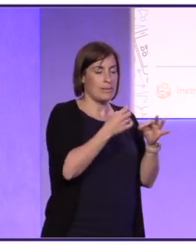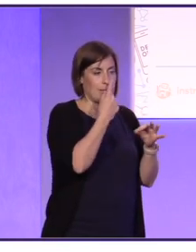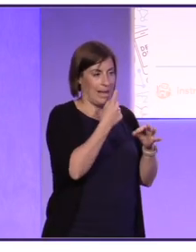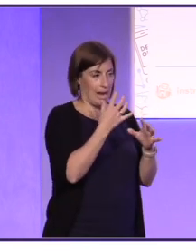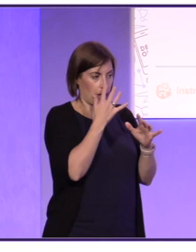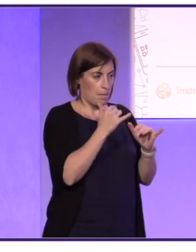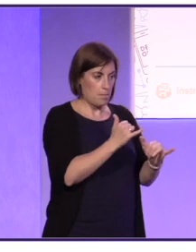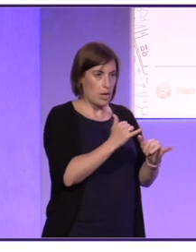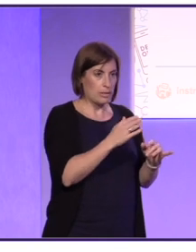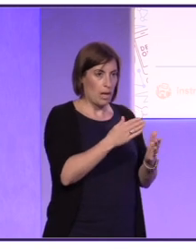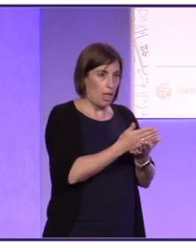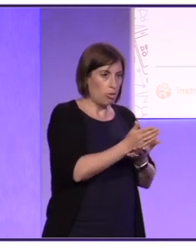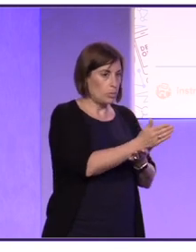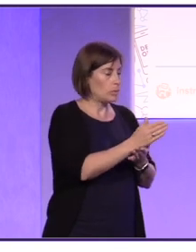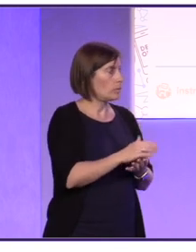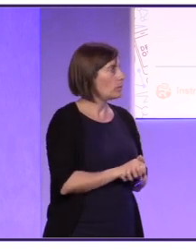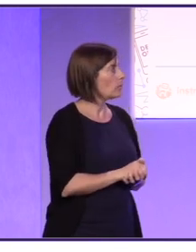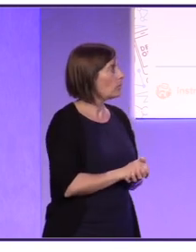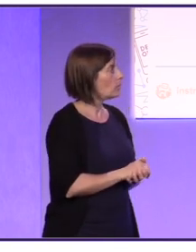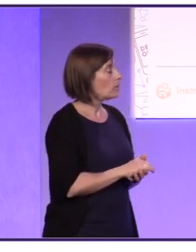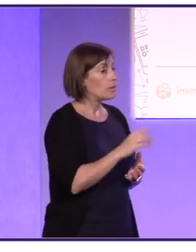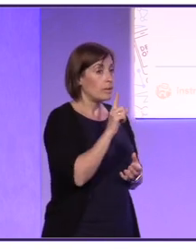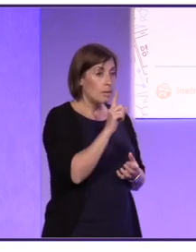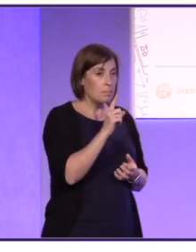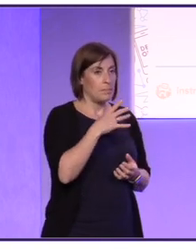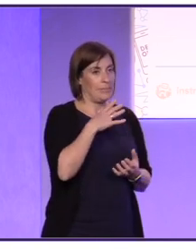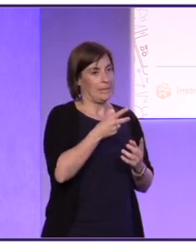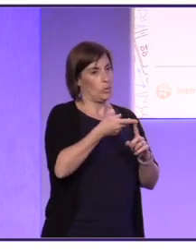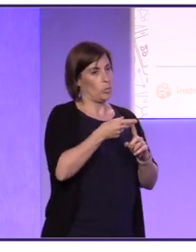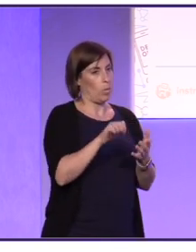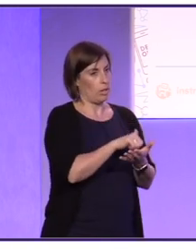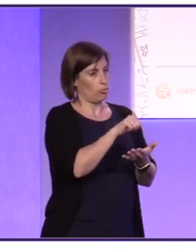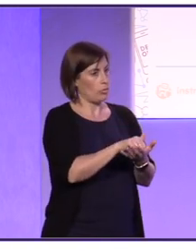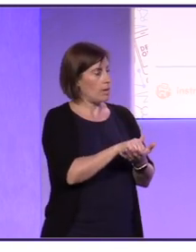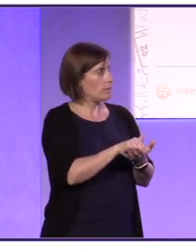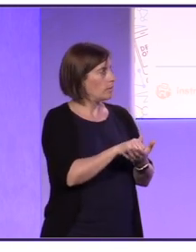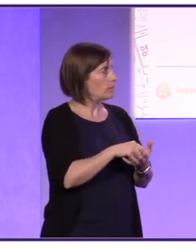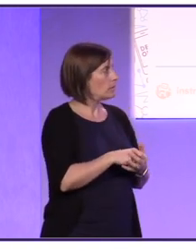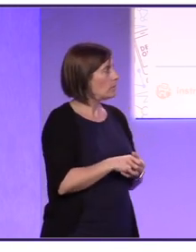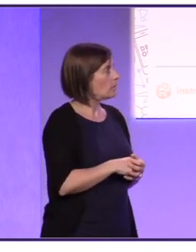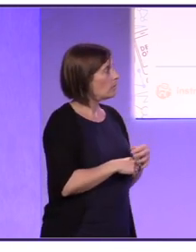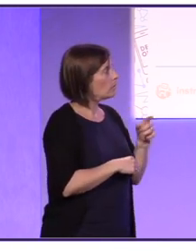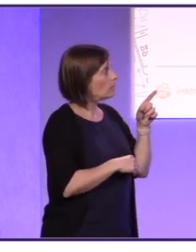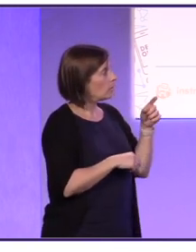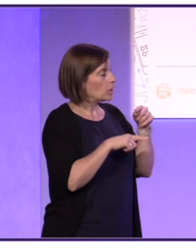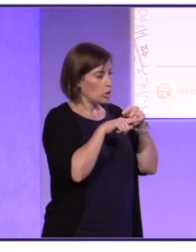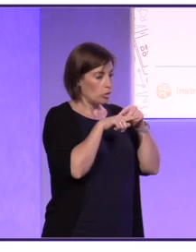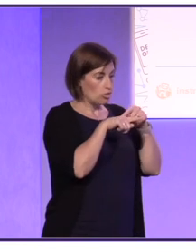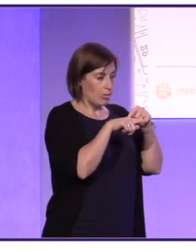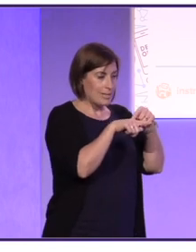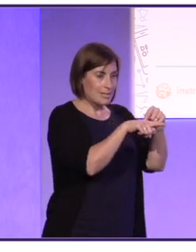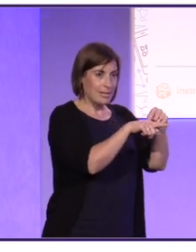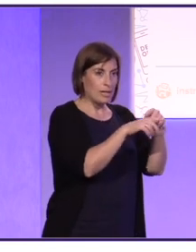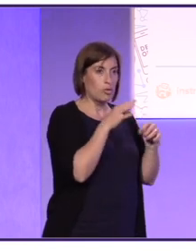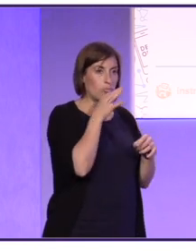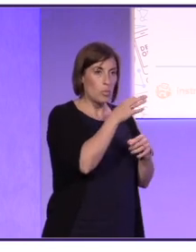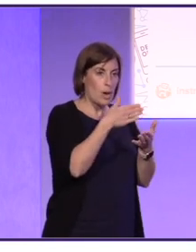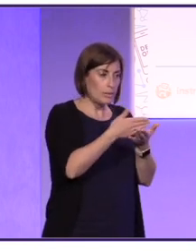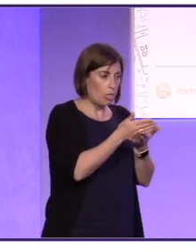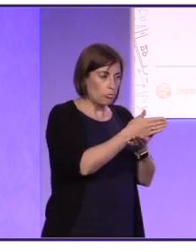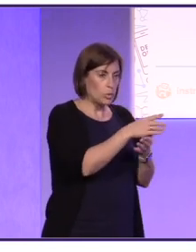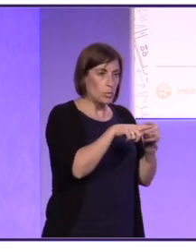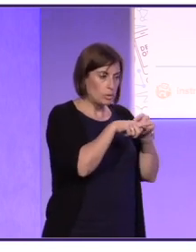But to do this, you need to have the right tooling behind it. Tracing is critical.